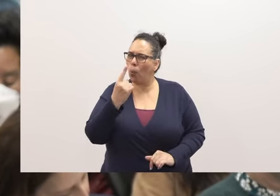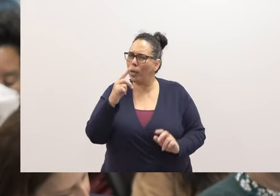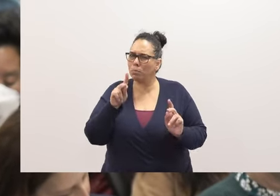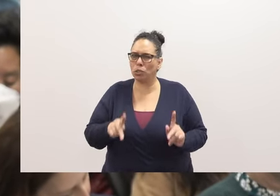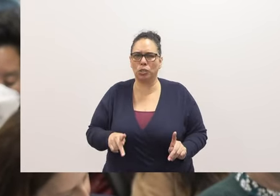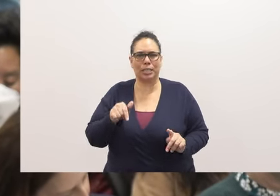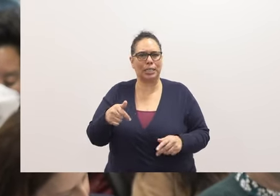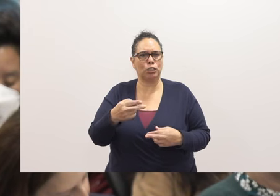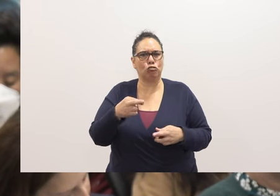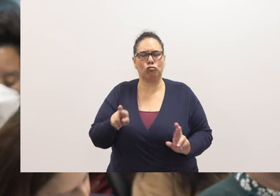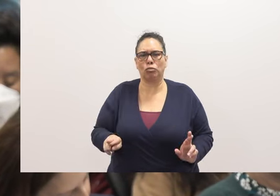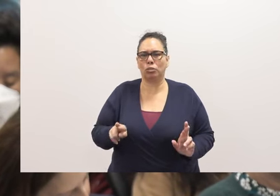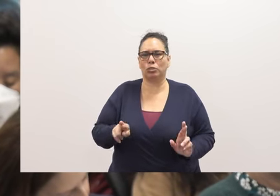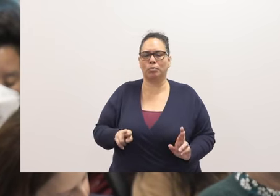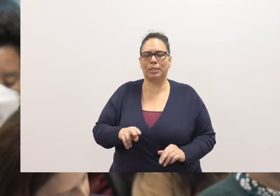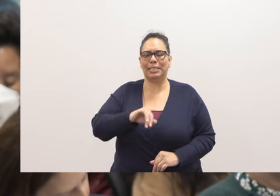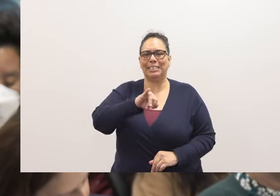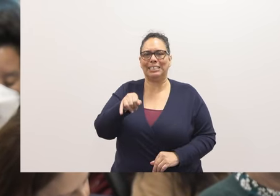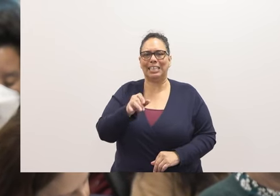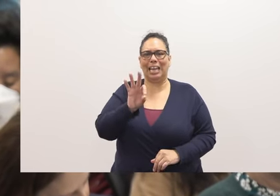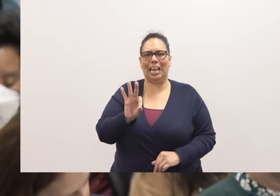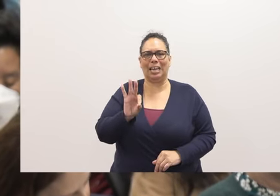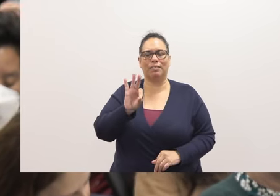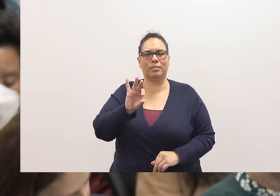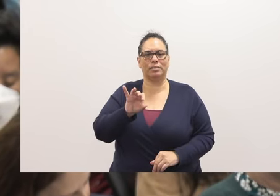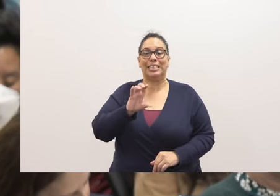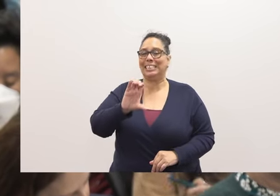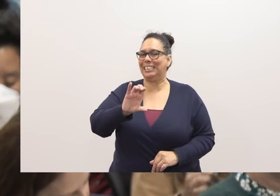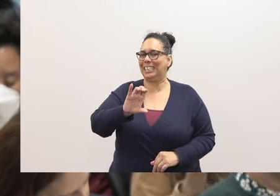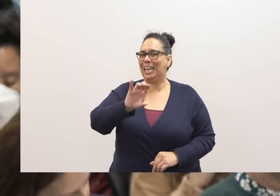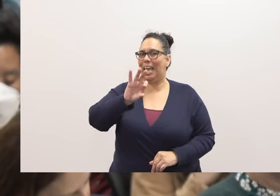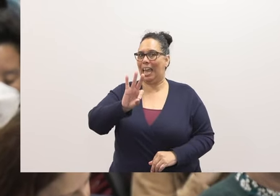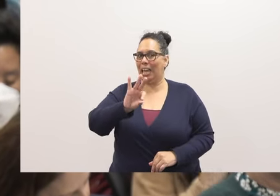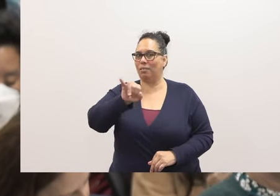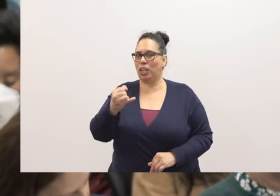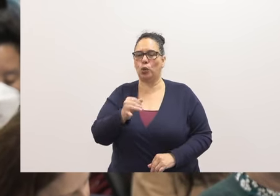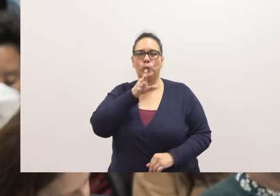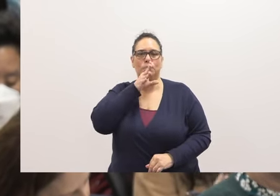in opposition to CFJ who speaks for all the Jewish people.